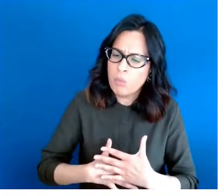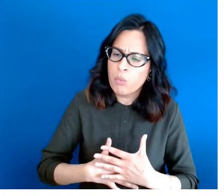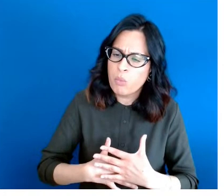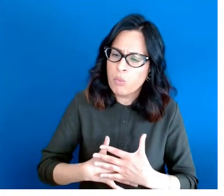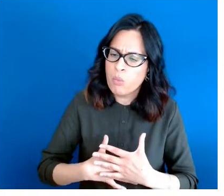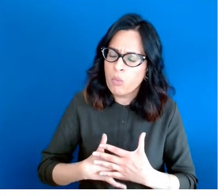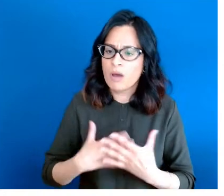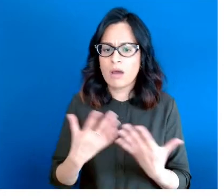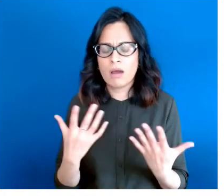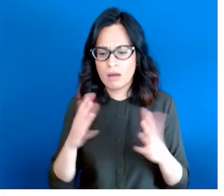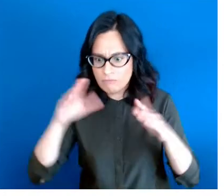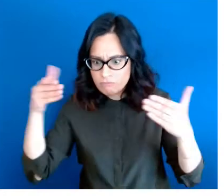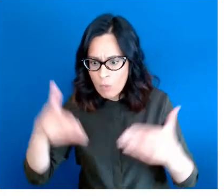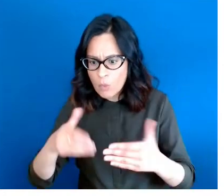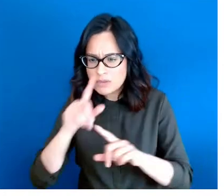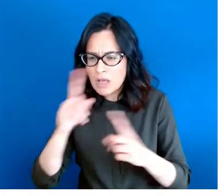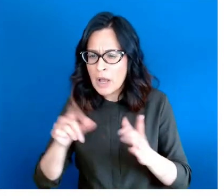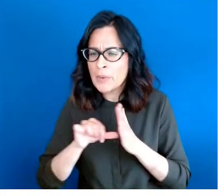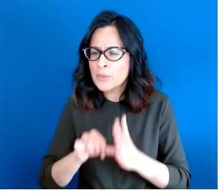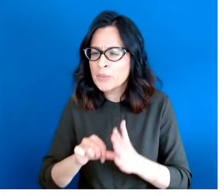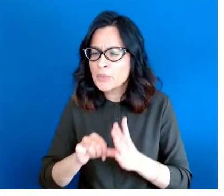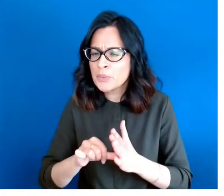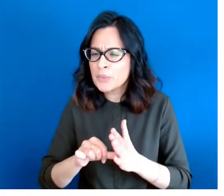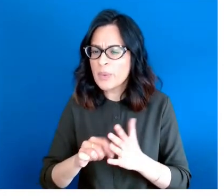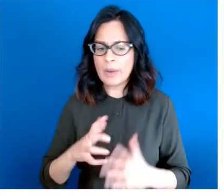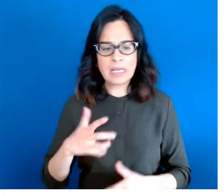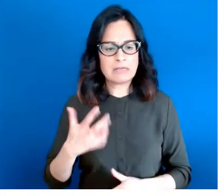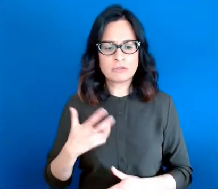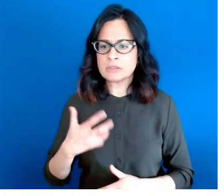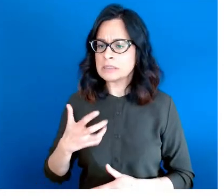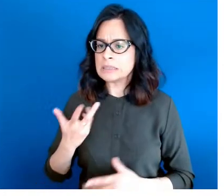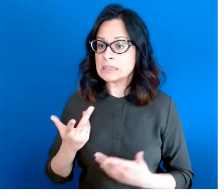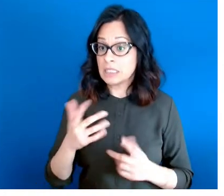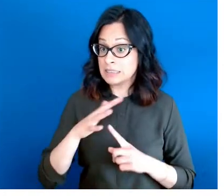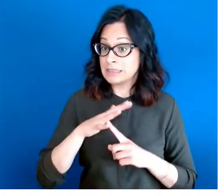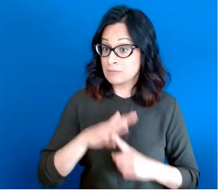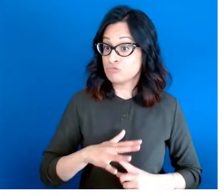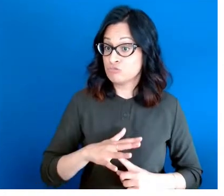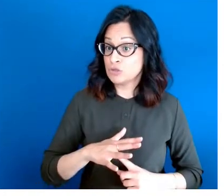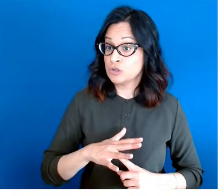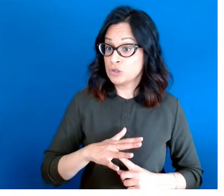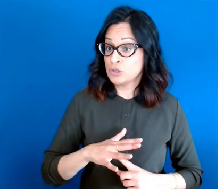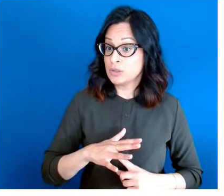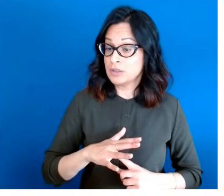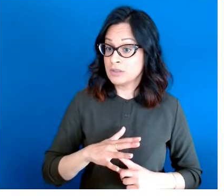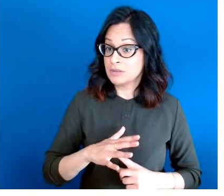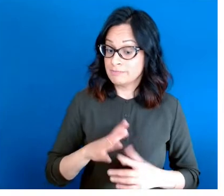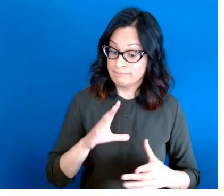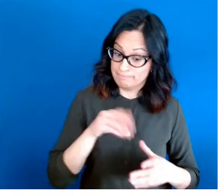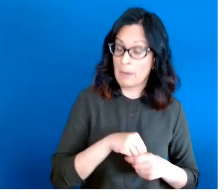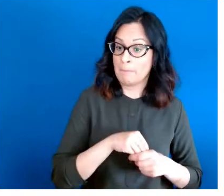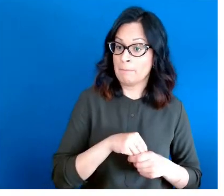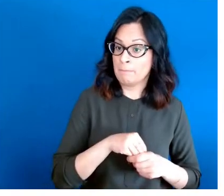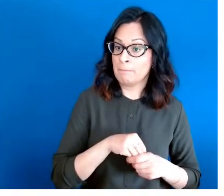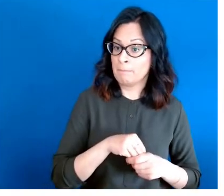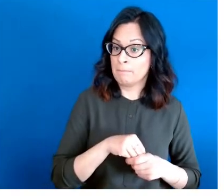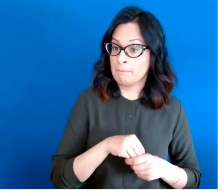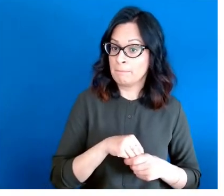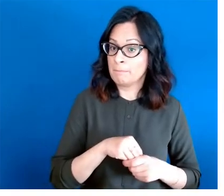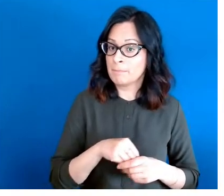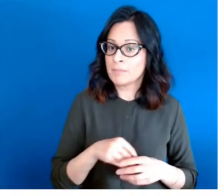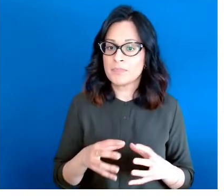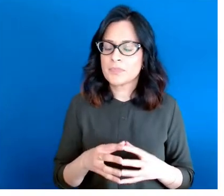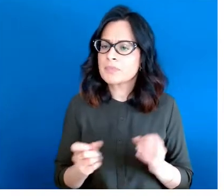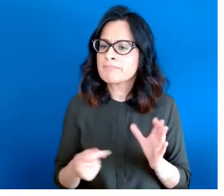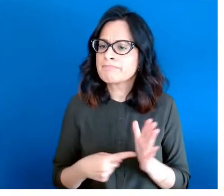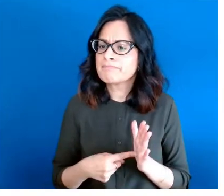difficulties concentrating, they may be irritable. Depression has been described in this context. And really importantly, if